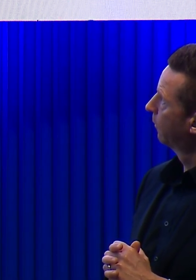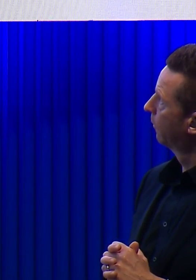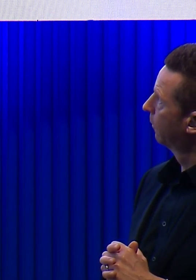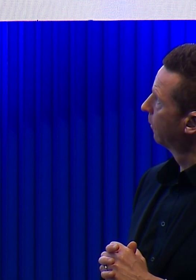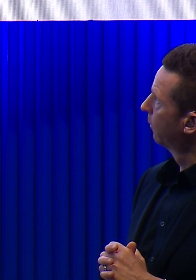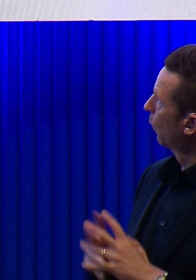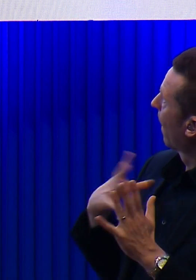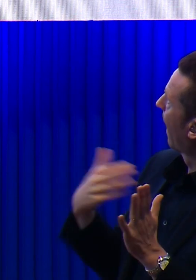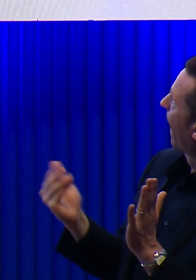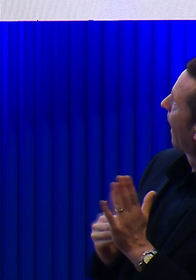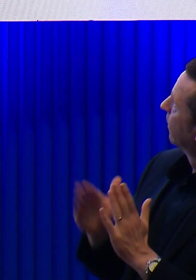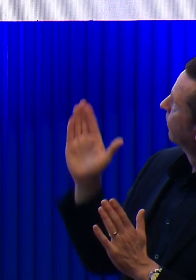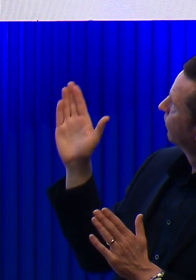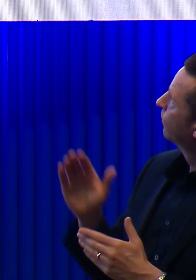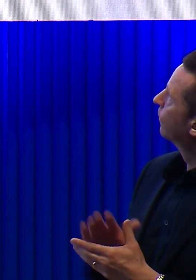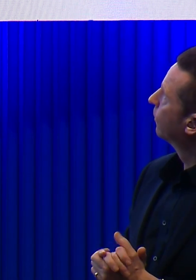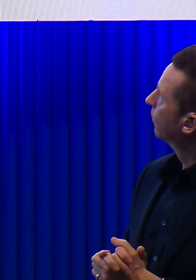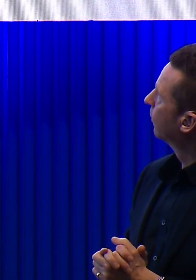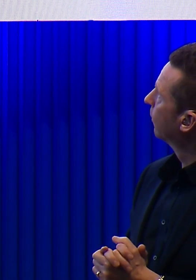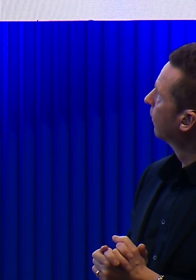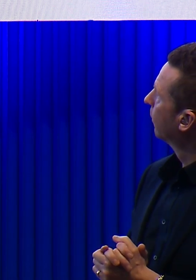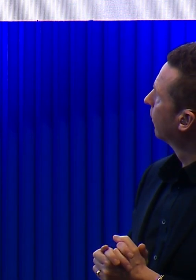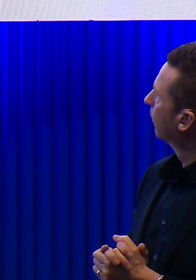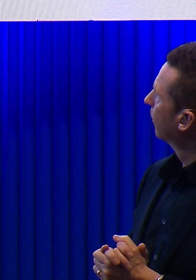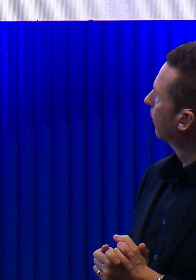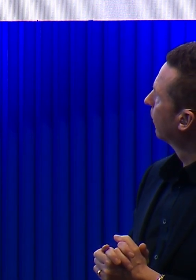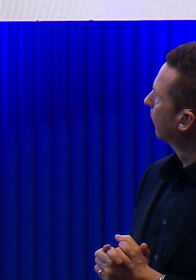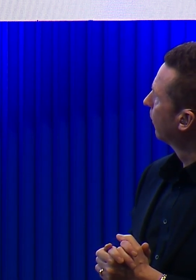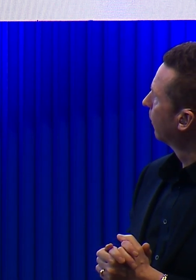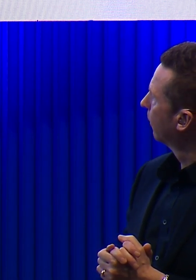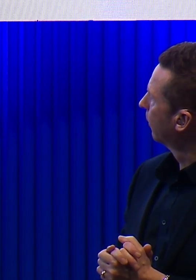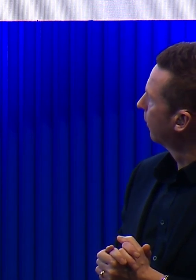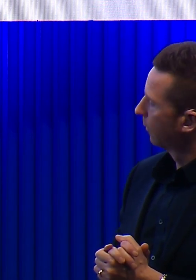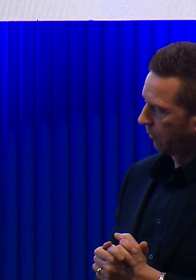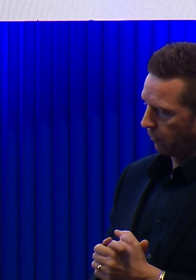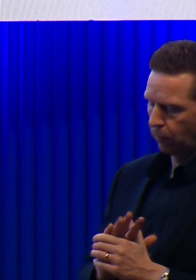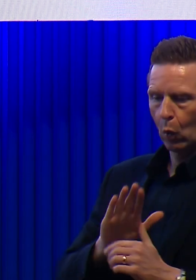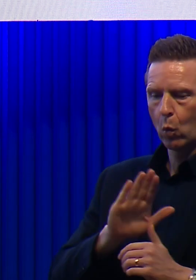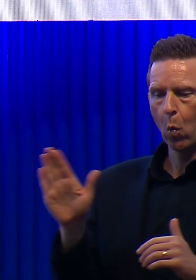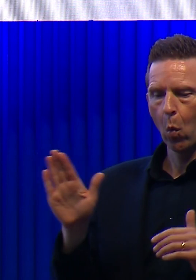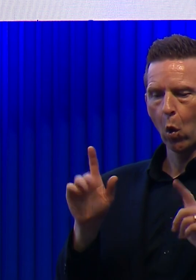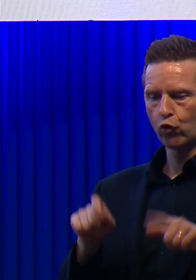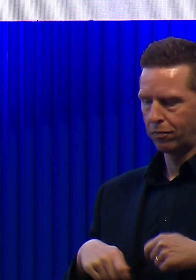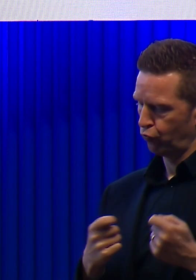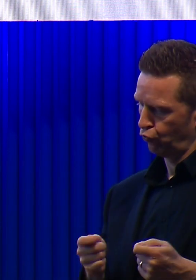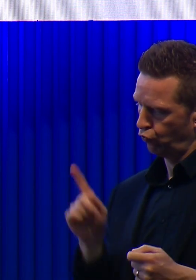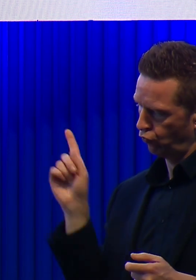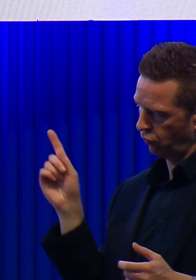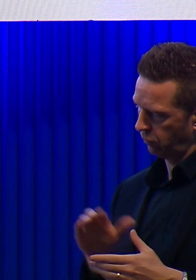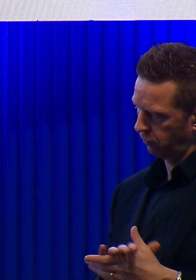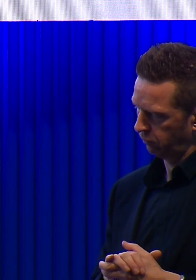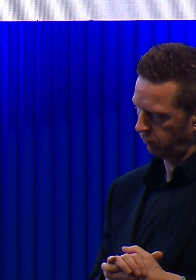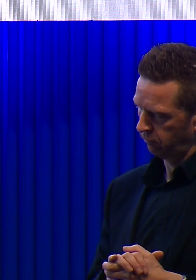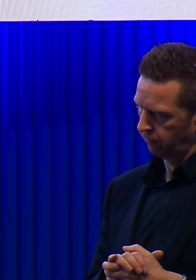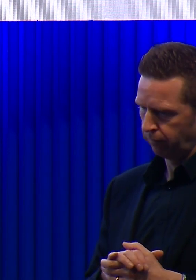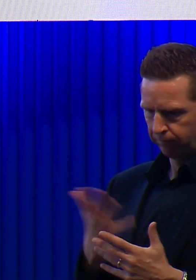you start thinking, how might we get this better? How might we scale? And we need all of